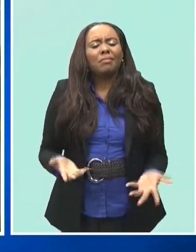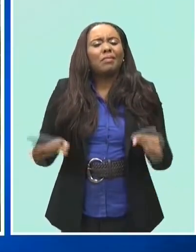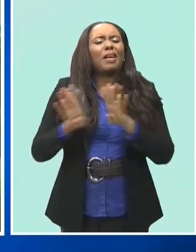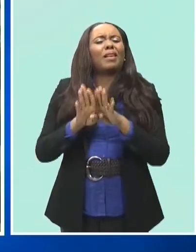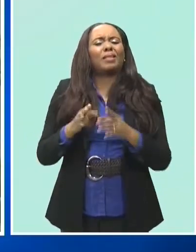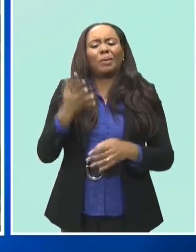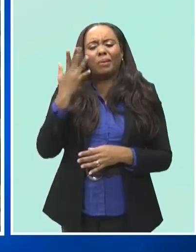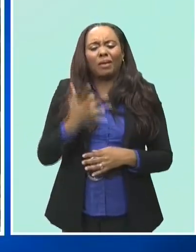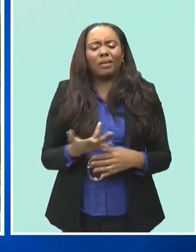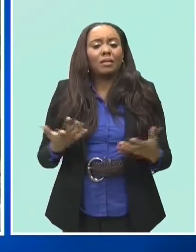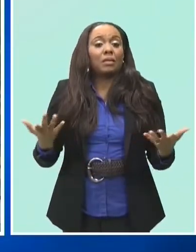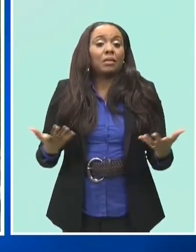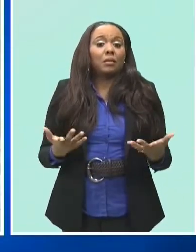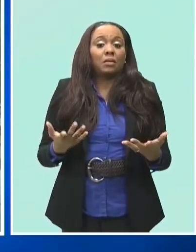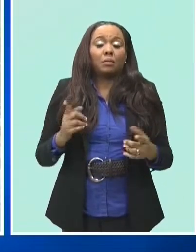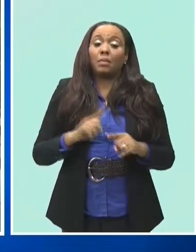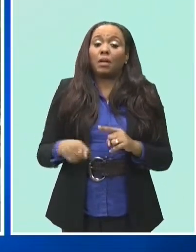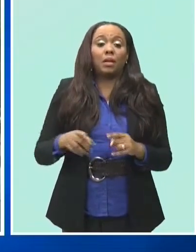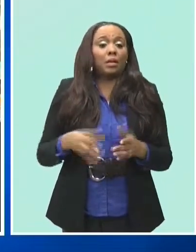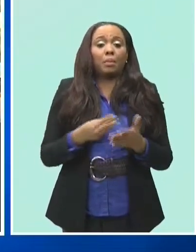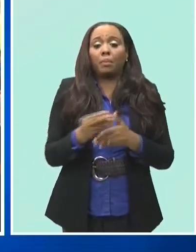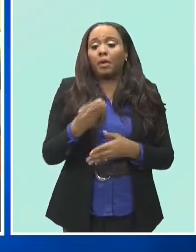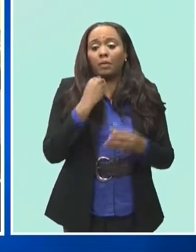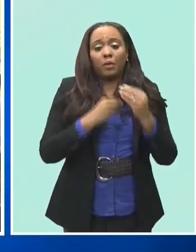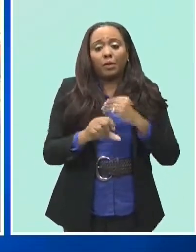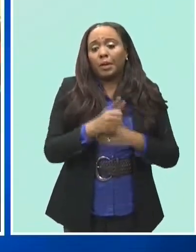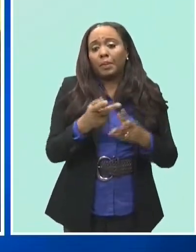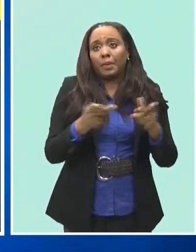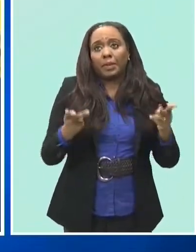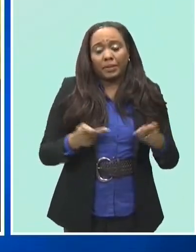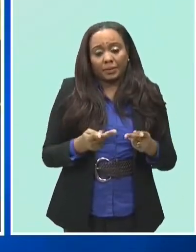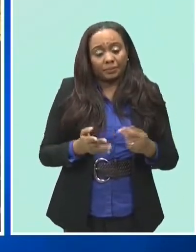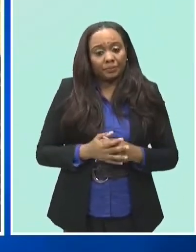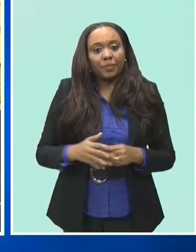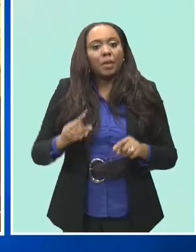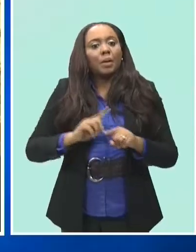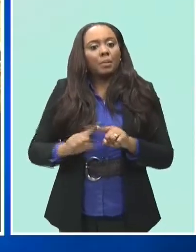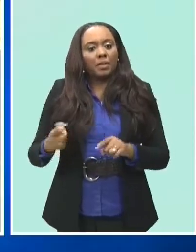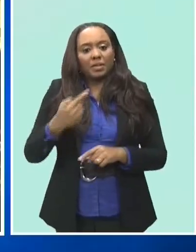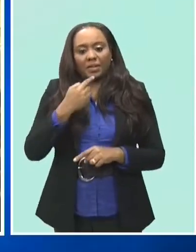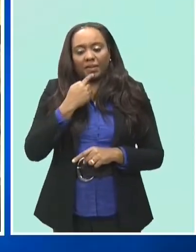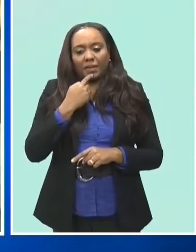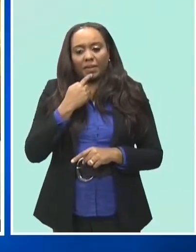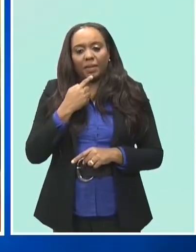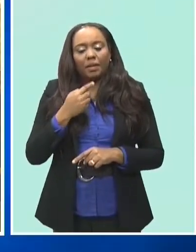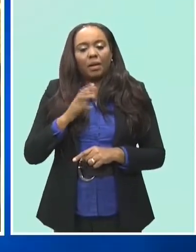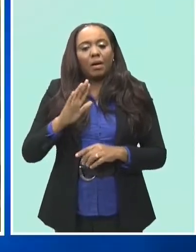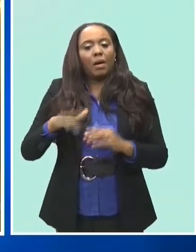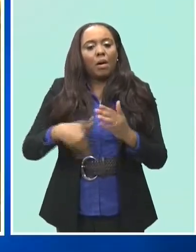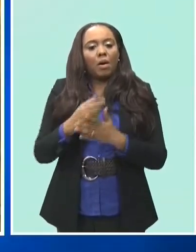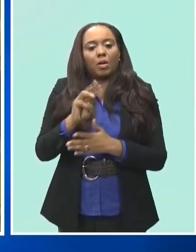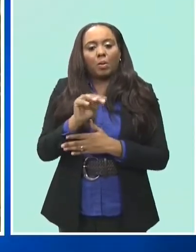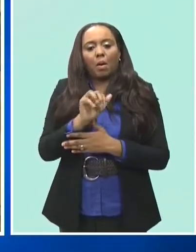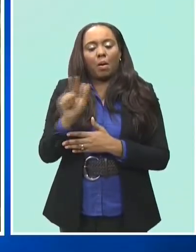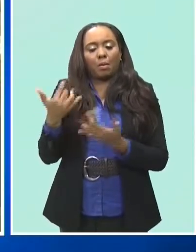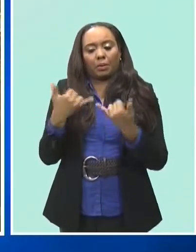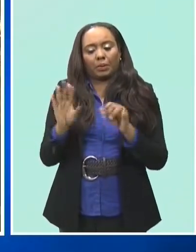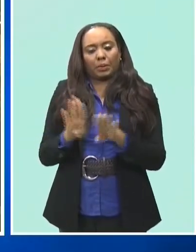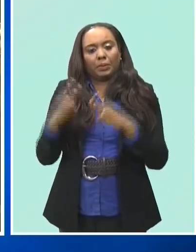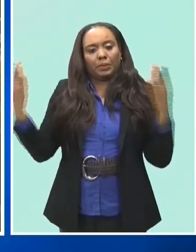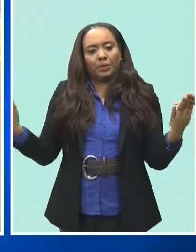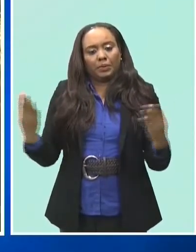But I'll find something somewhere else, I guess. Sheraton Mall officials have assured patrons the rest of the mall remains open as